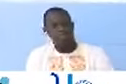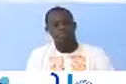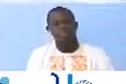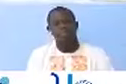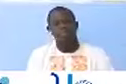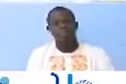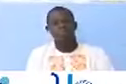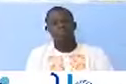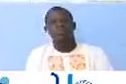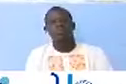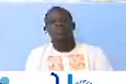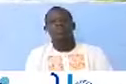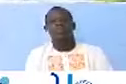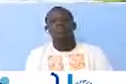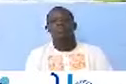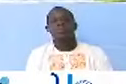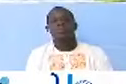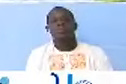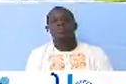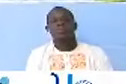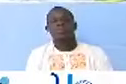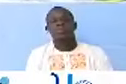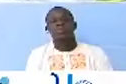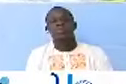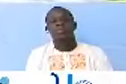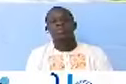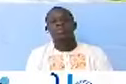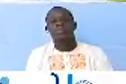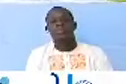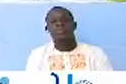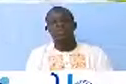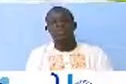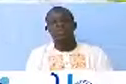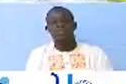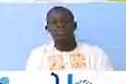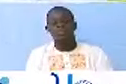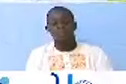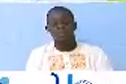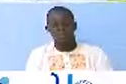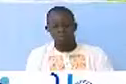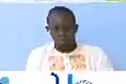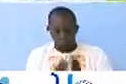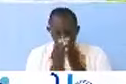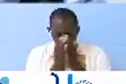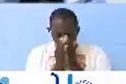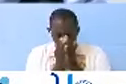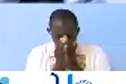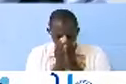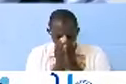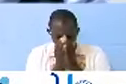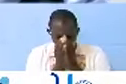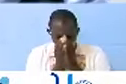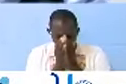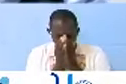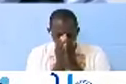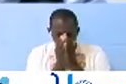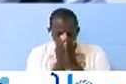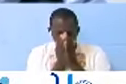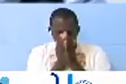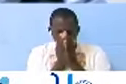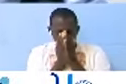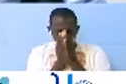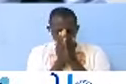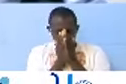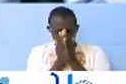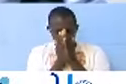le da ko ye mala ye bute la waranto fo mol be jeje men ko fo ye sindi jeje ba men ni wonta yaka ngalon ko.